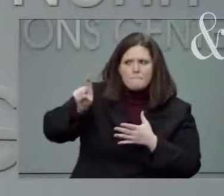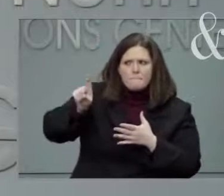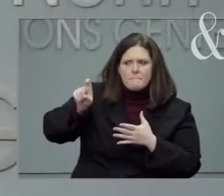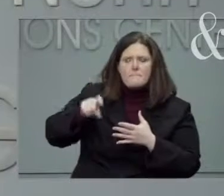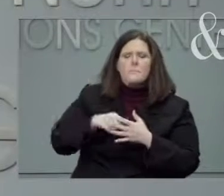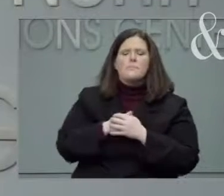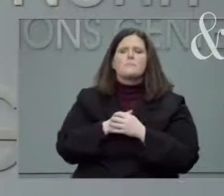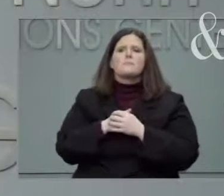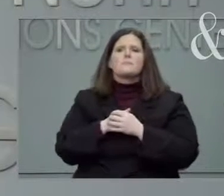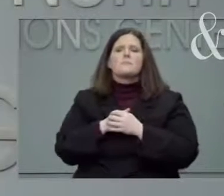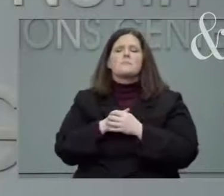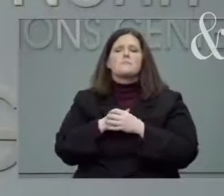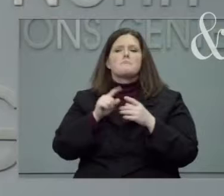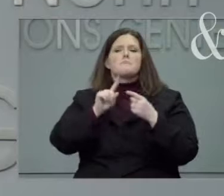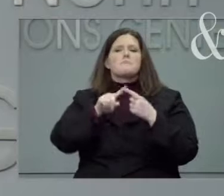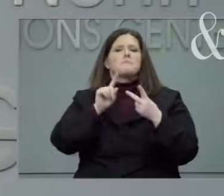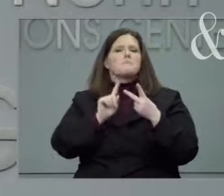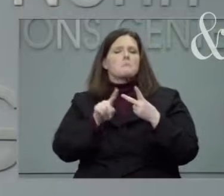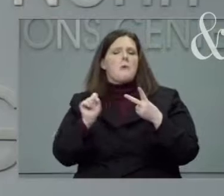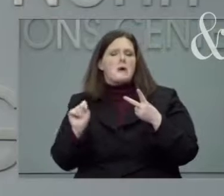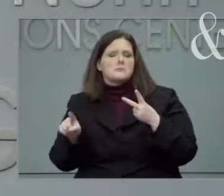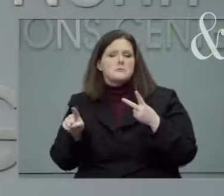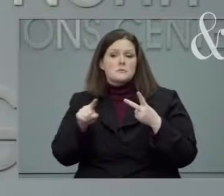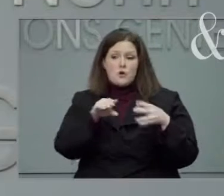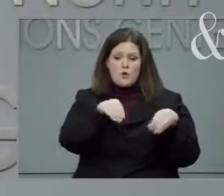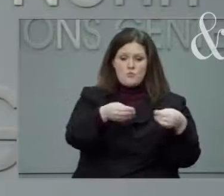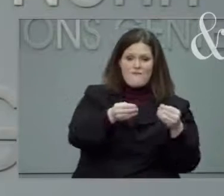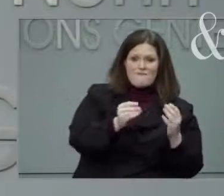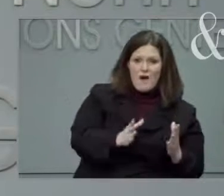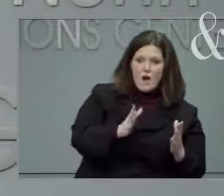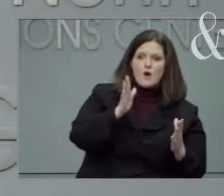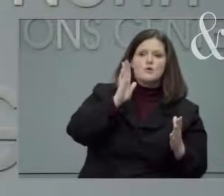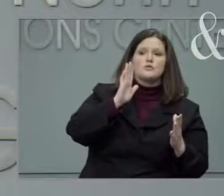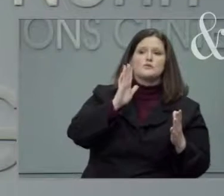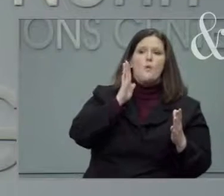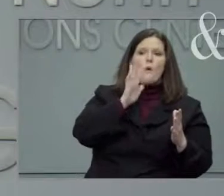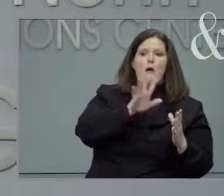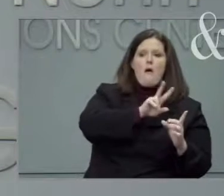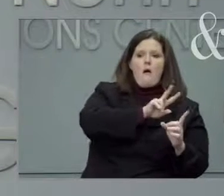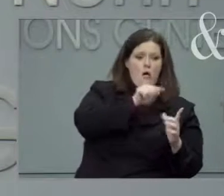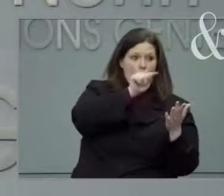vaccine providers who will be assigned to work toward vaccinating these teachers?